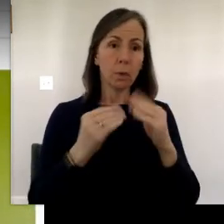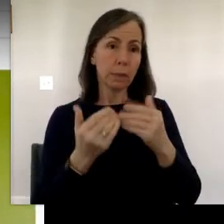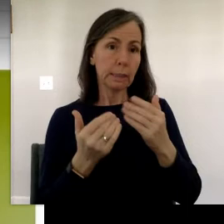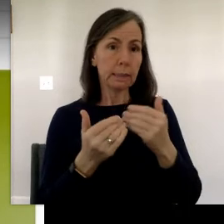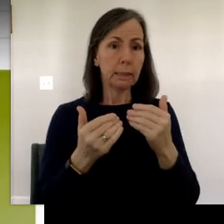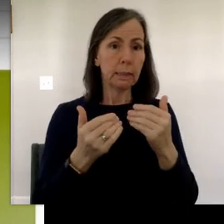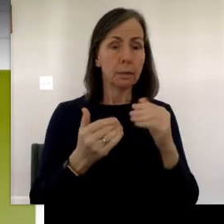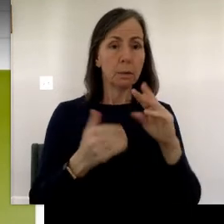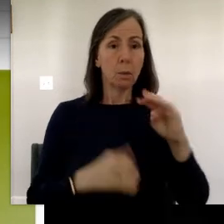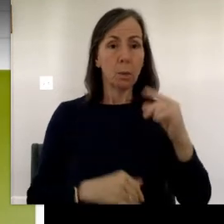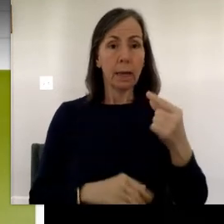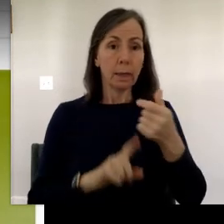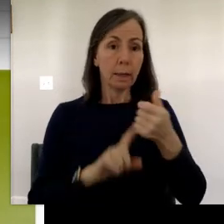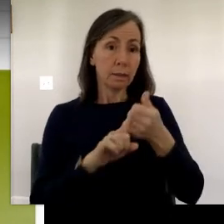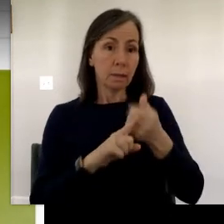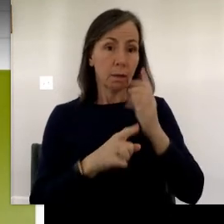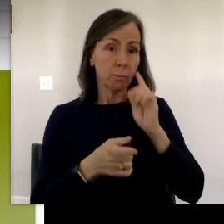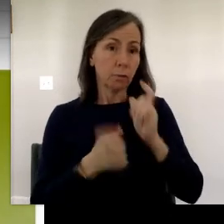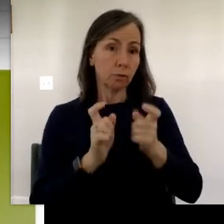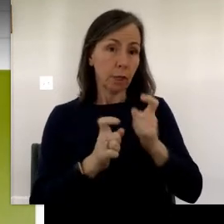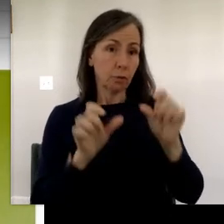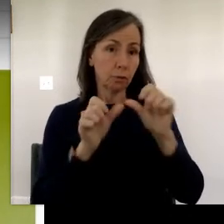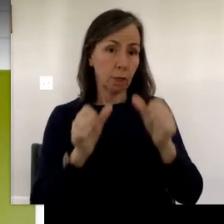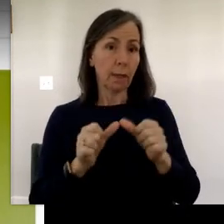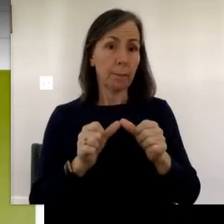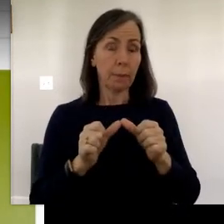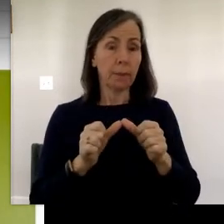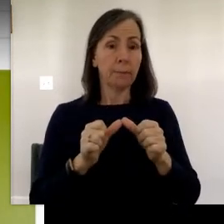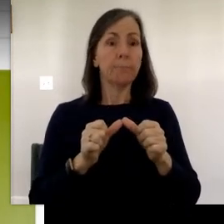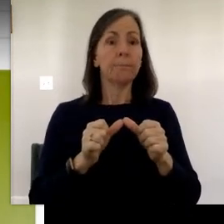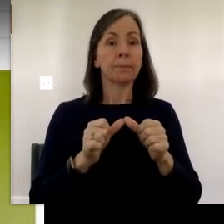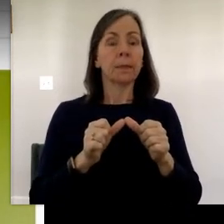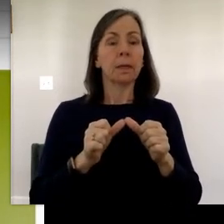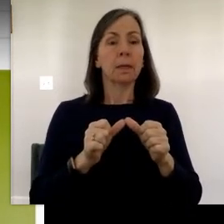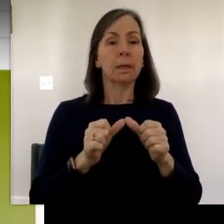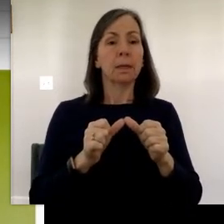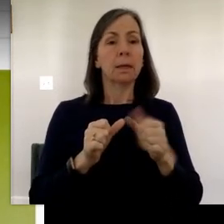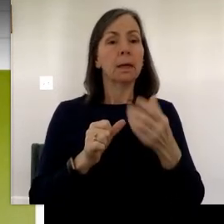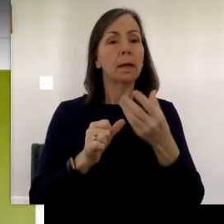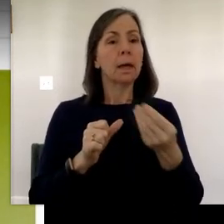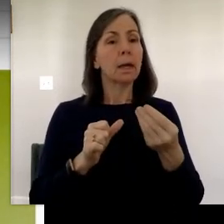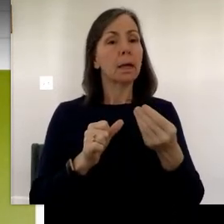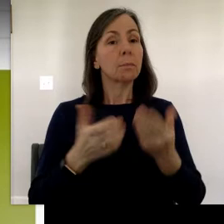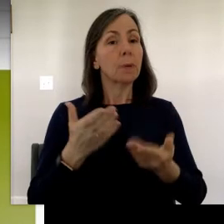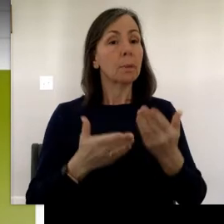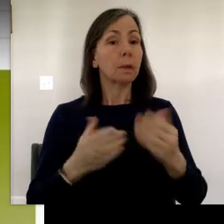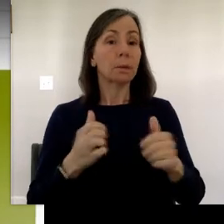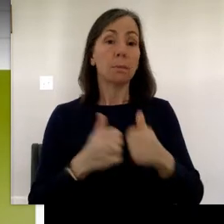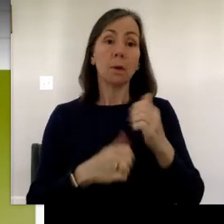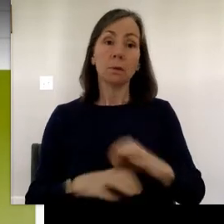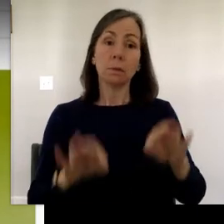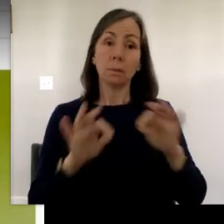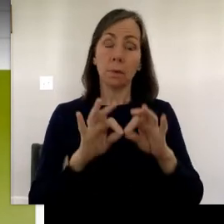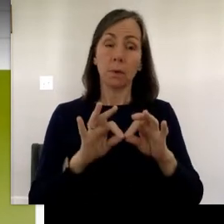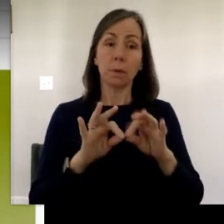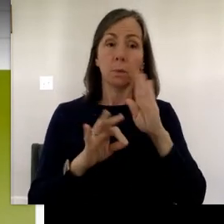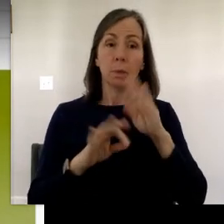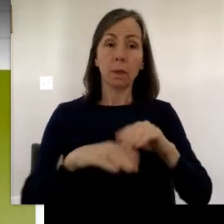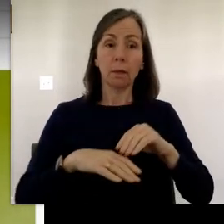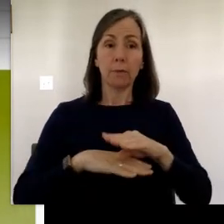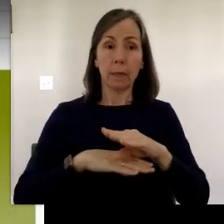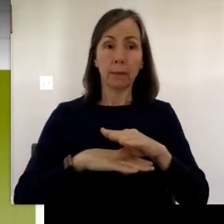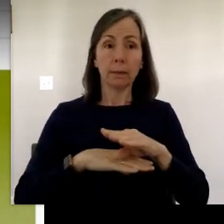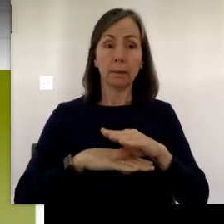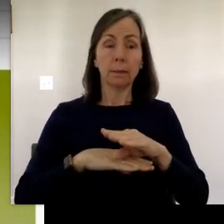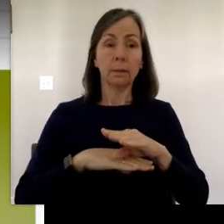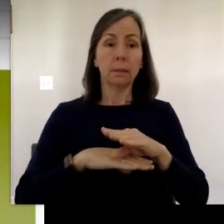to maneuver around flowers and get nectar more efficiently. And probably most importantly, it'll affect the